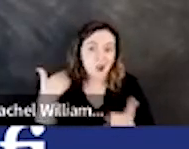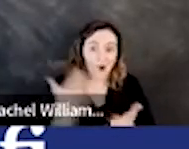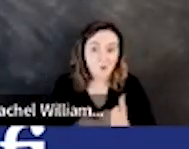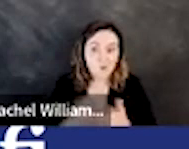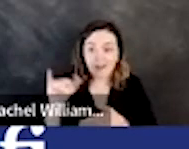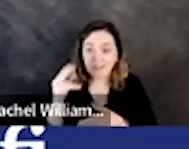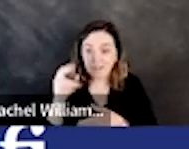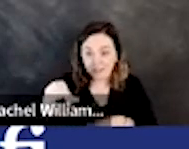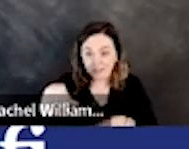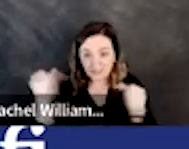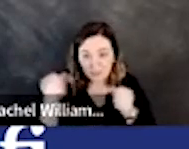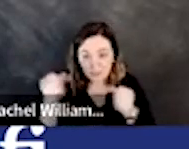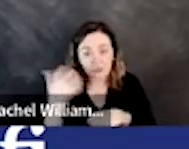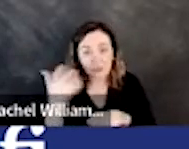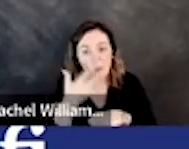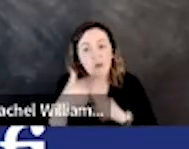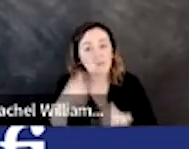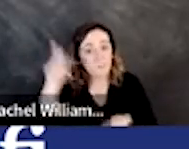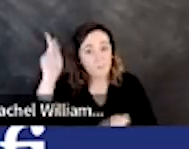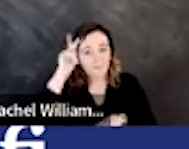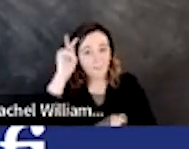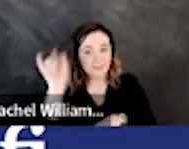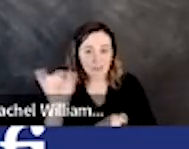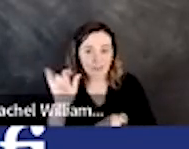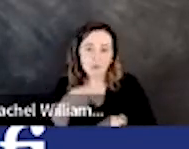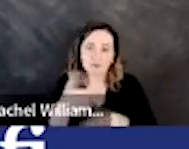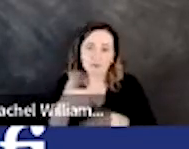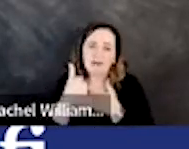Jordan this winter from Afghanistan.